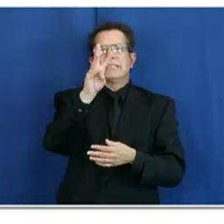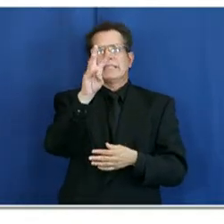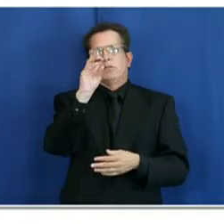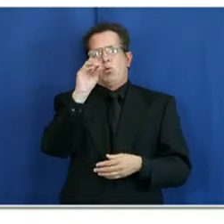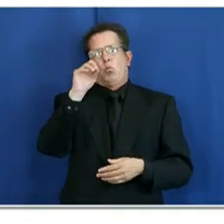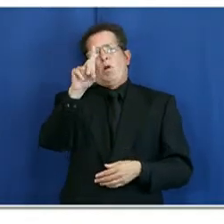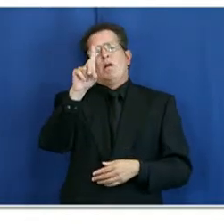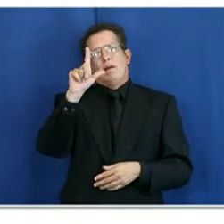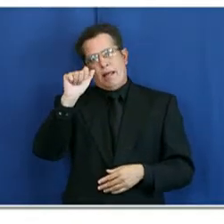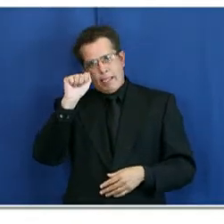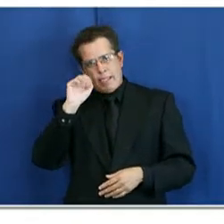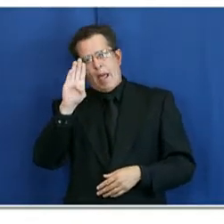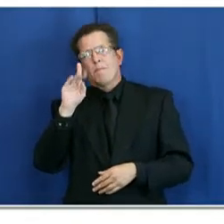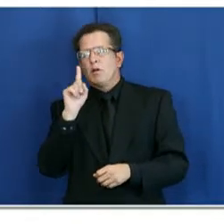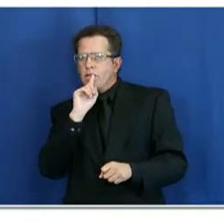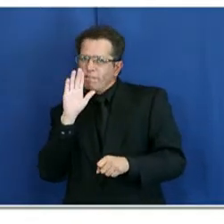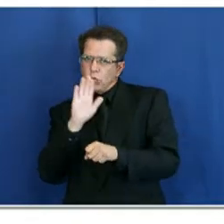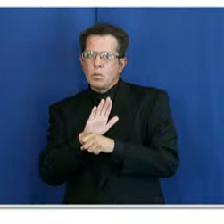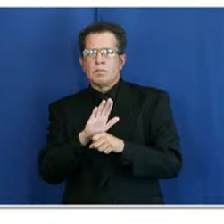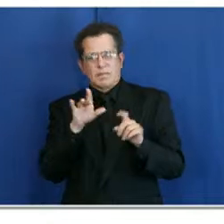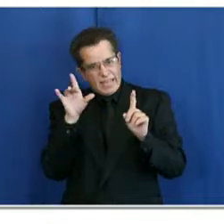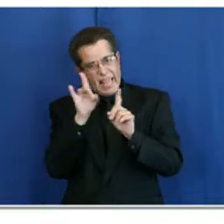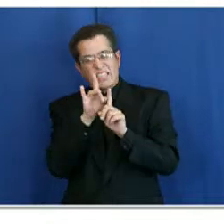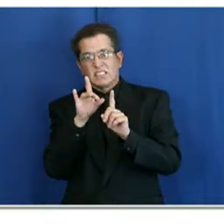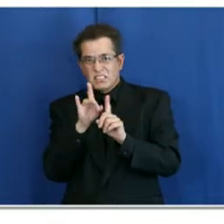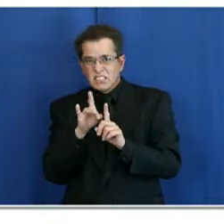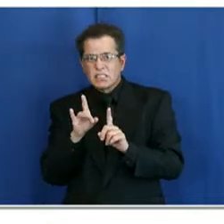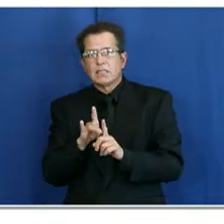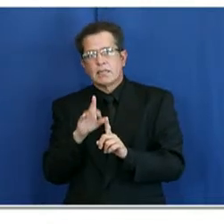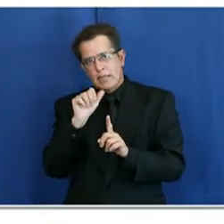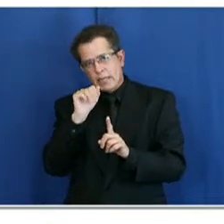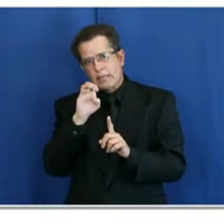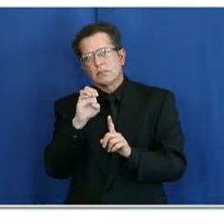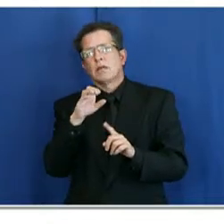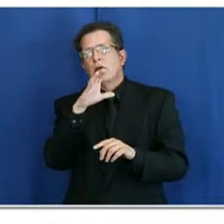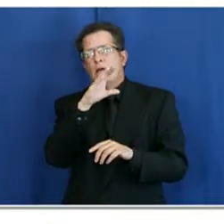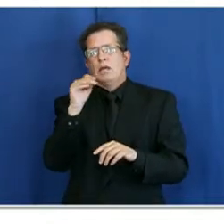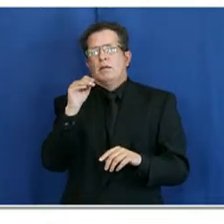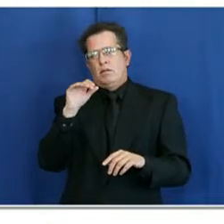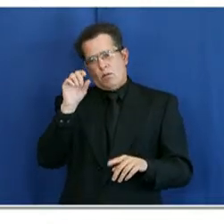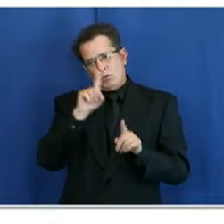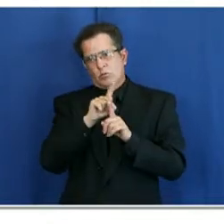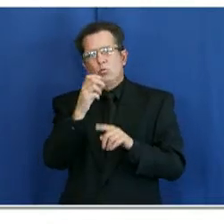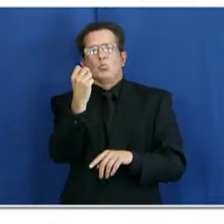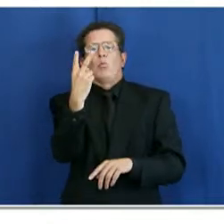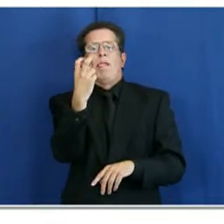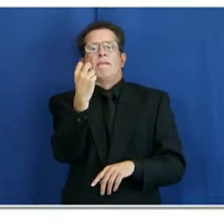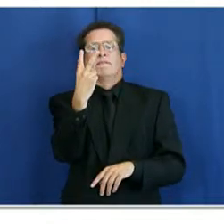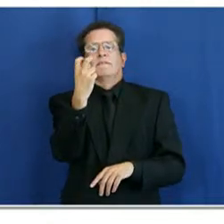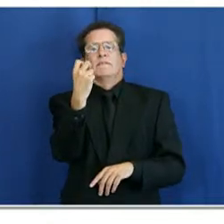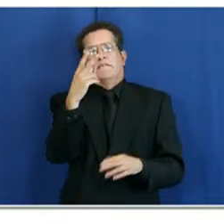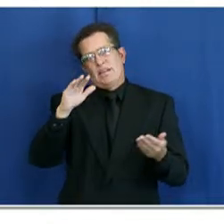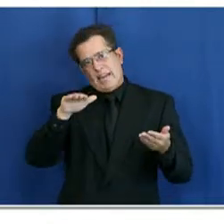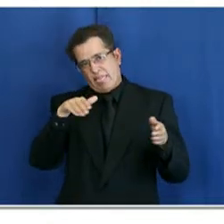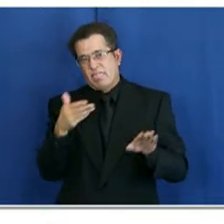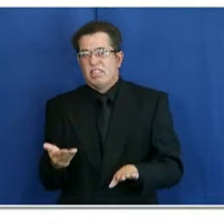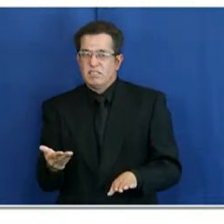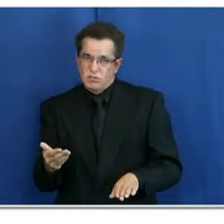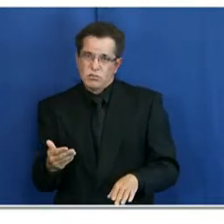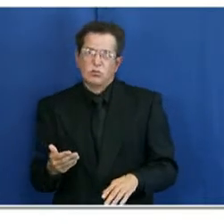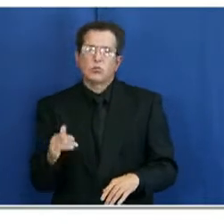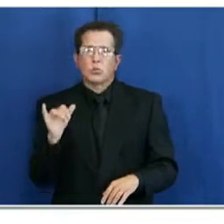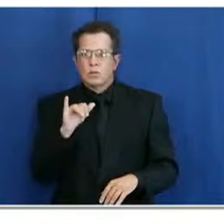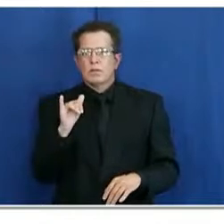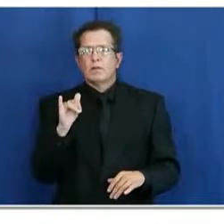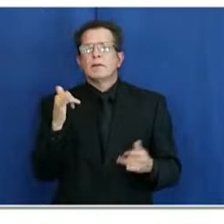1,601 laboratory-confirmed cases, including a total of 12 deaths. Now, let's move